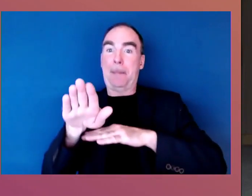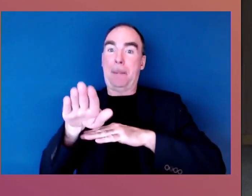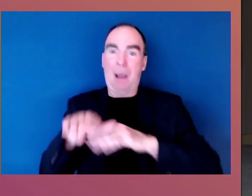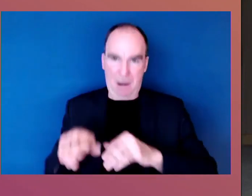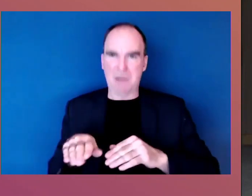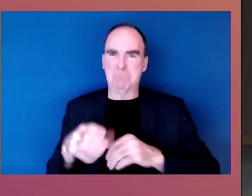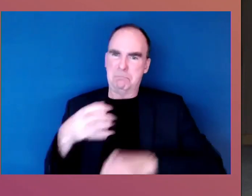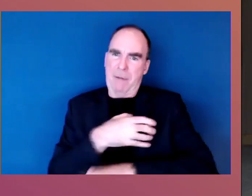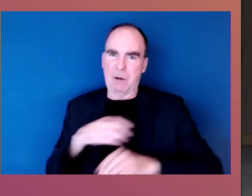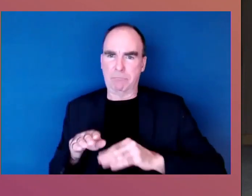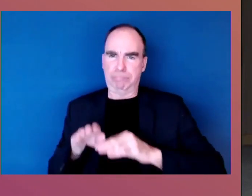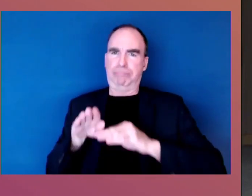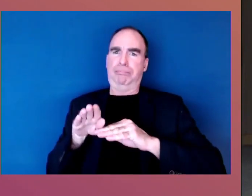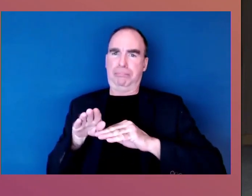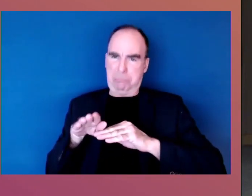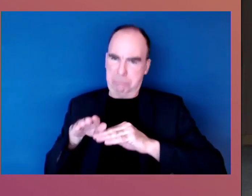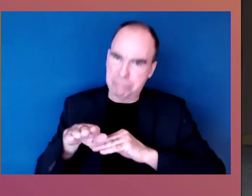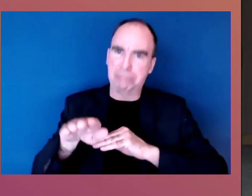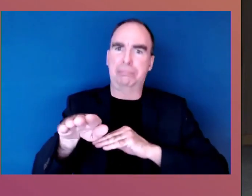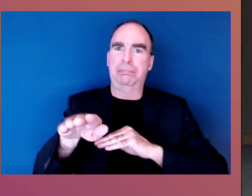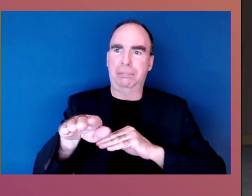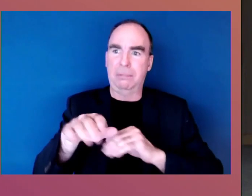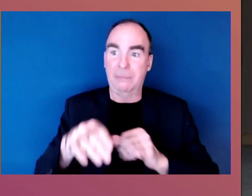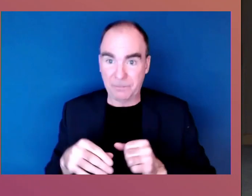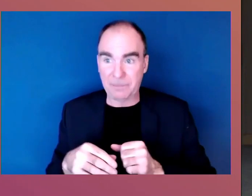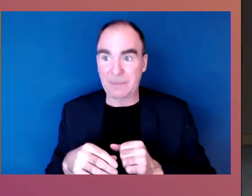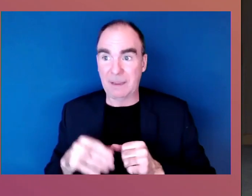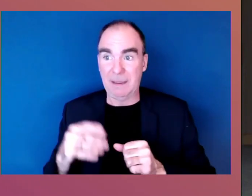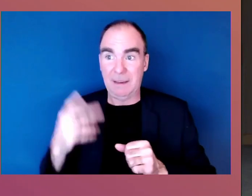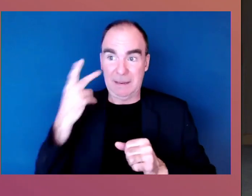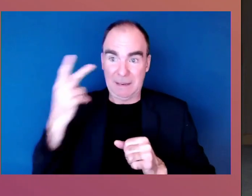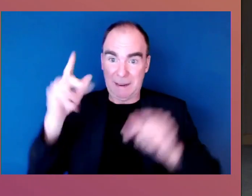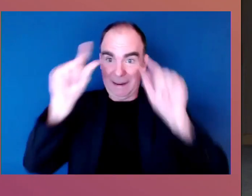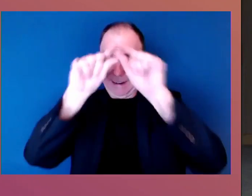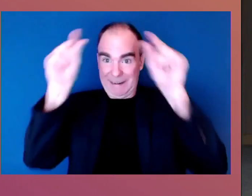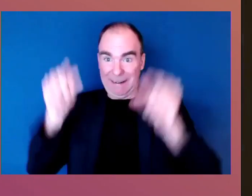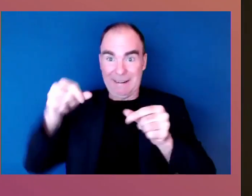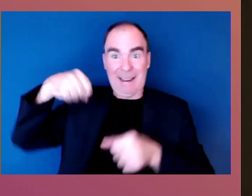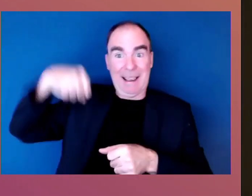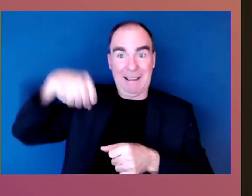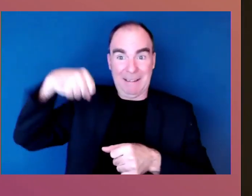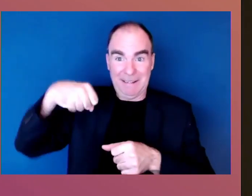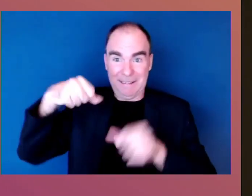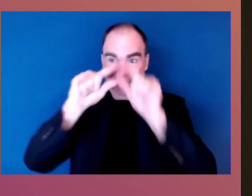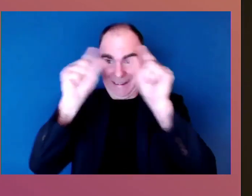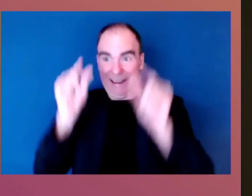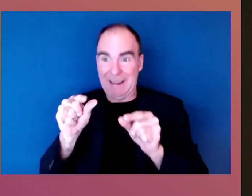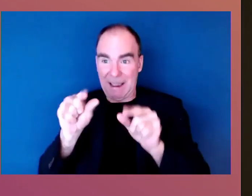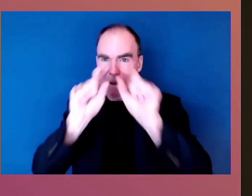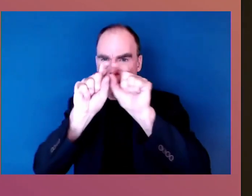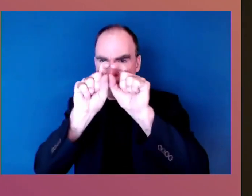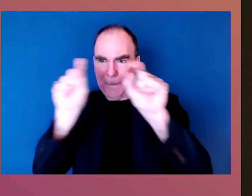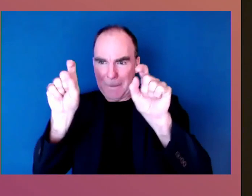three vibro-tactile devices are on the top, right, and left of the handle to present turning